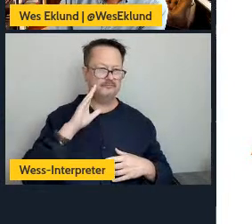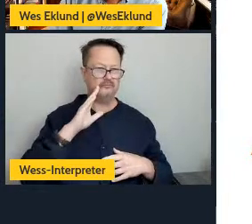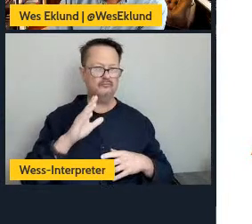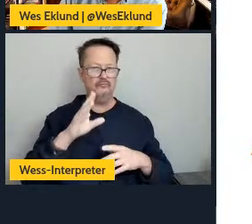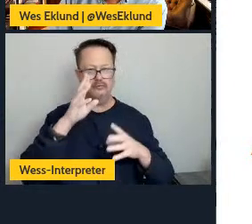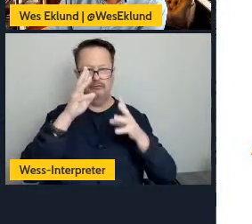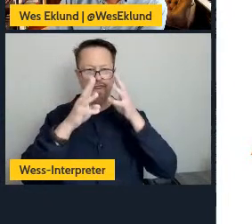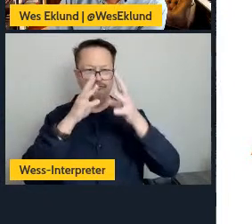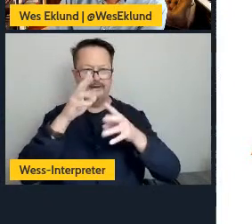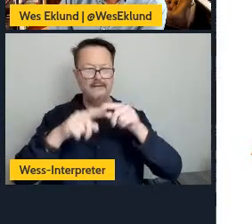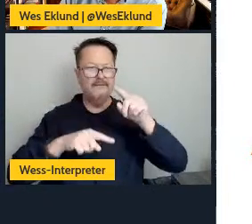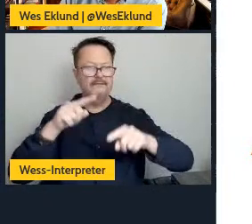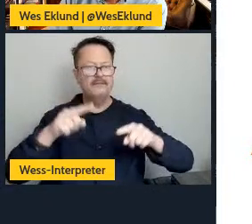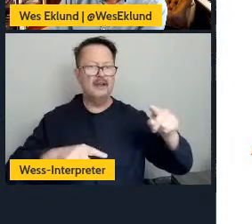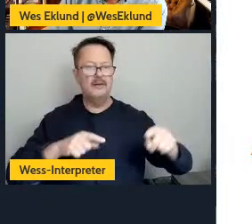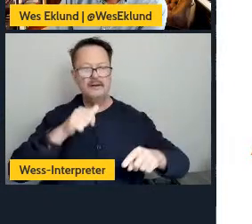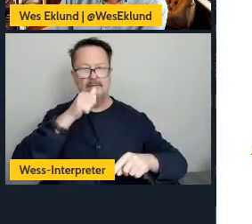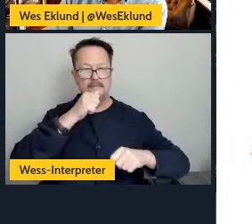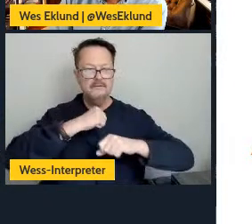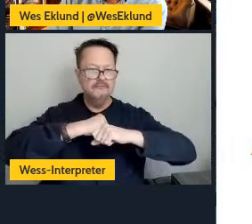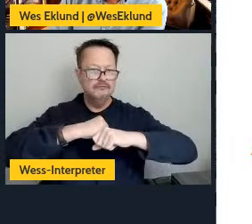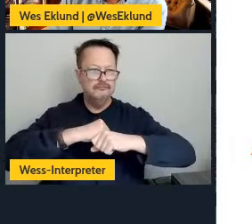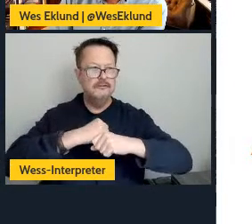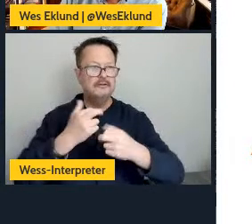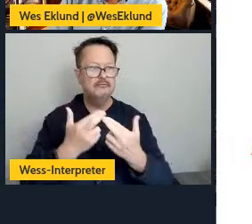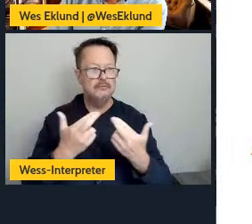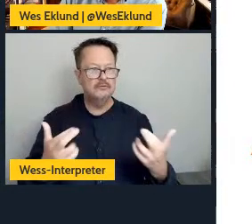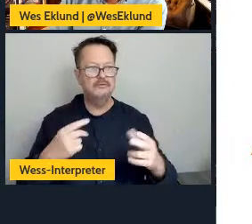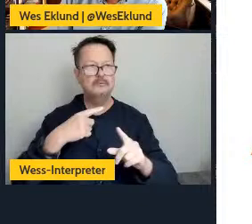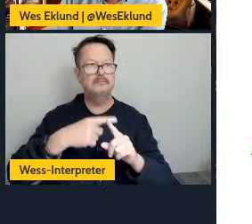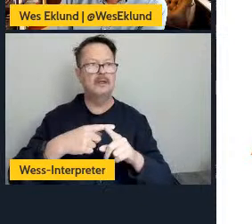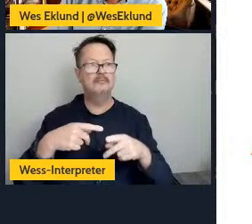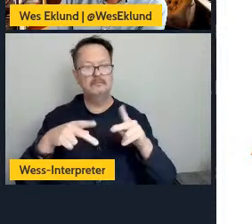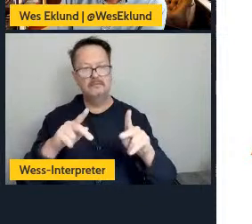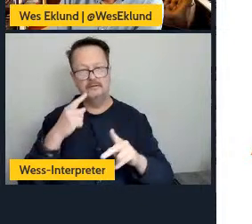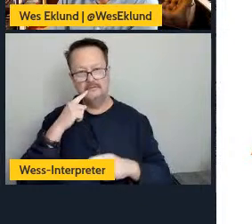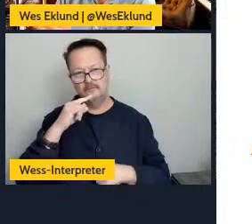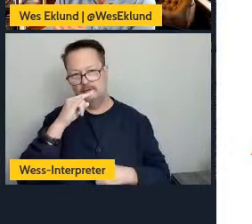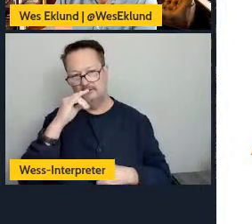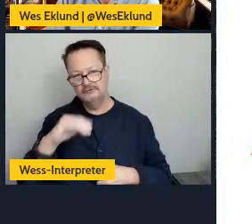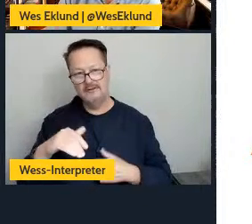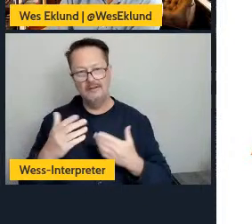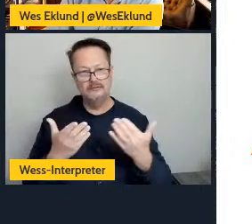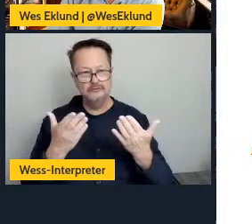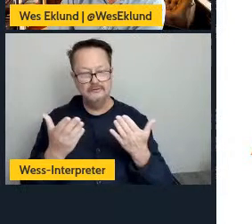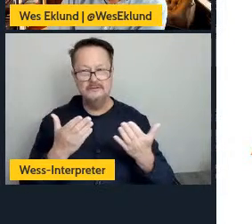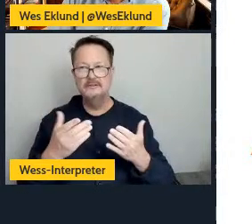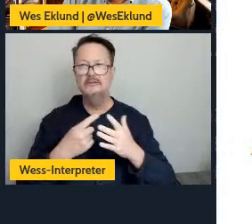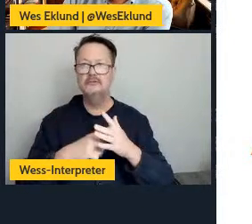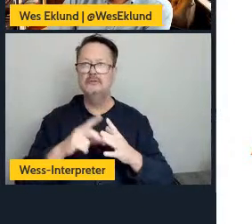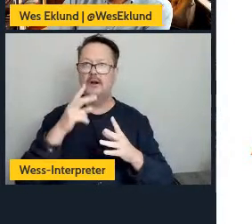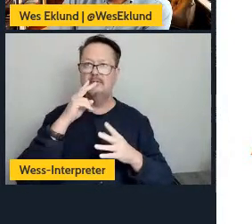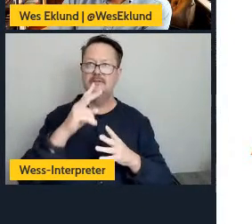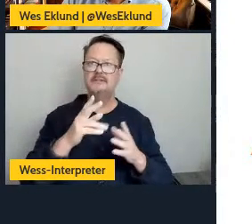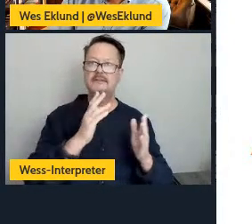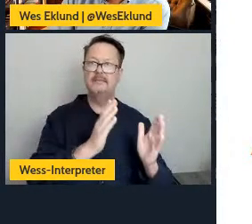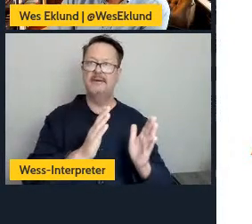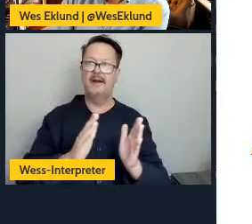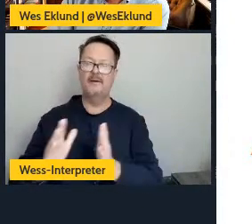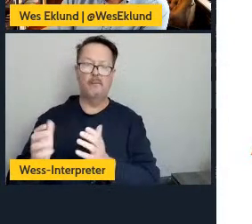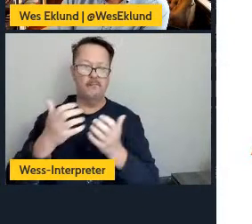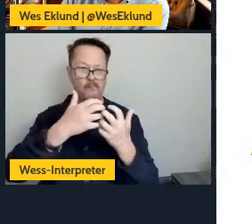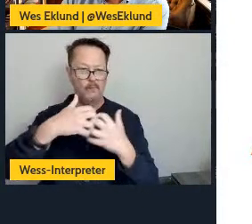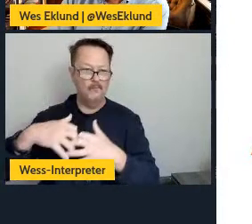Various security resources, and then also permissions for child services. So you're starting to see a pattern here where